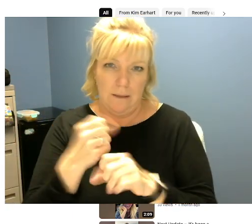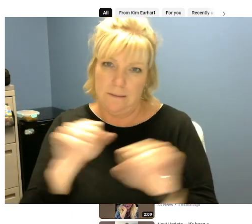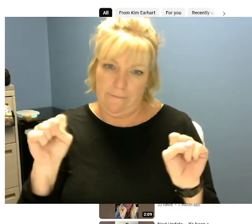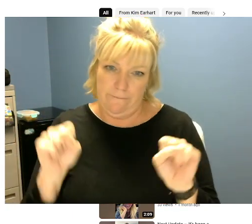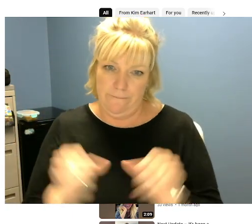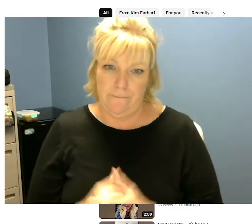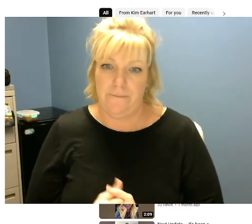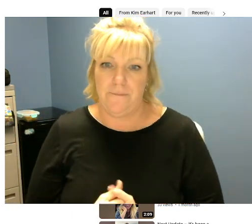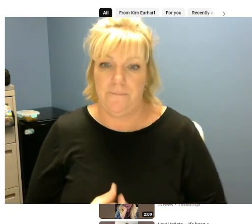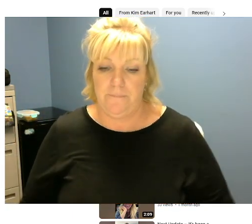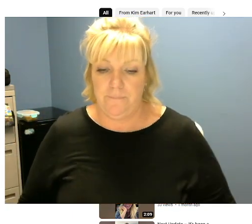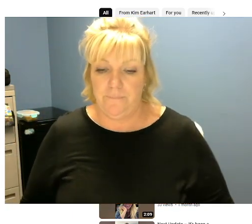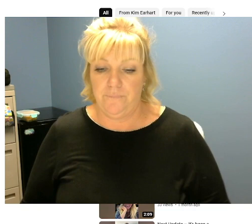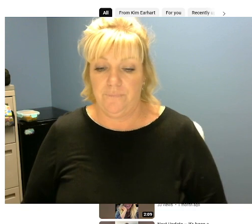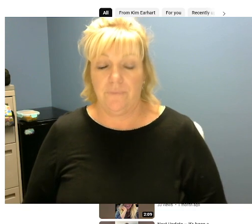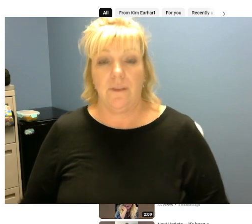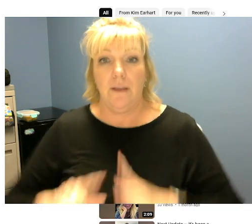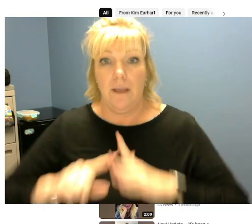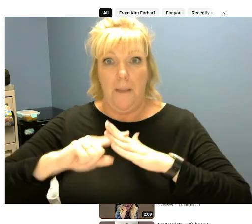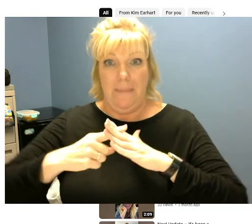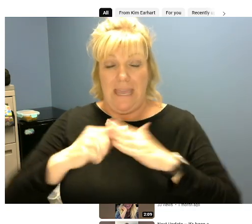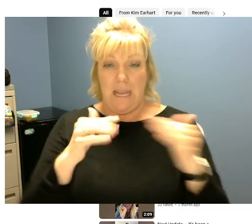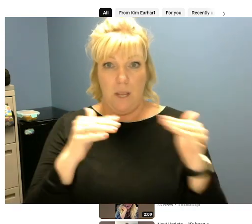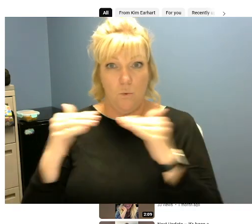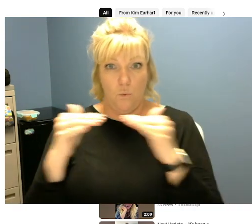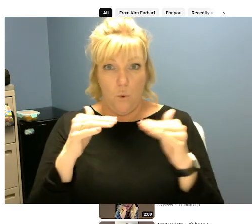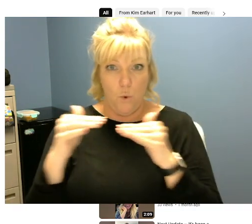commanders don't want to